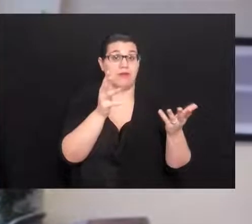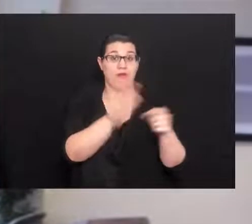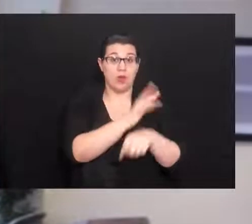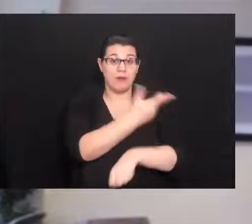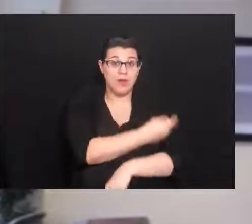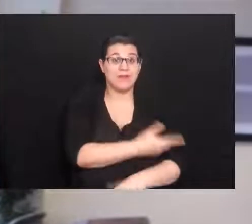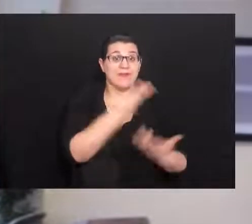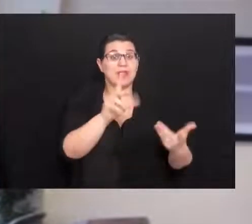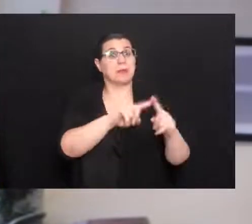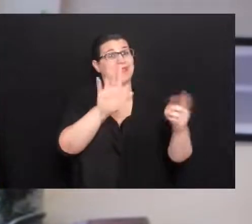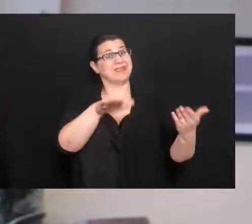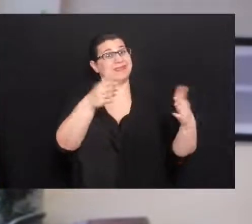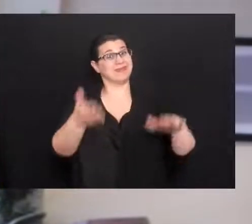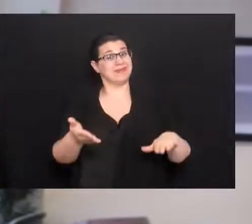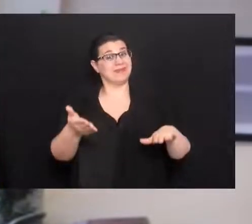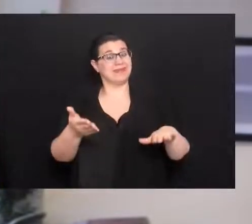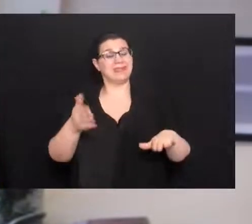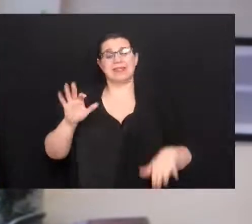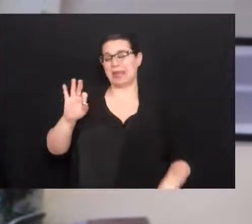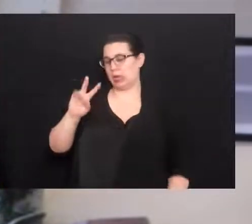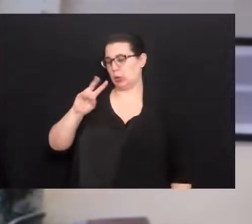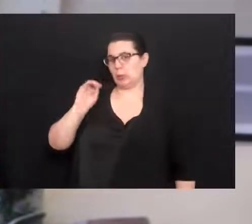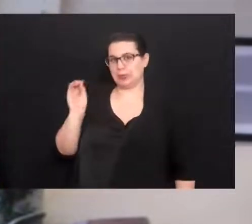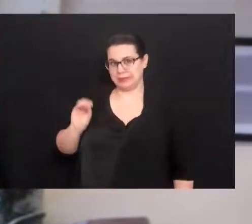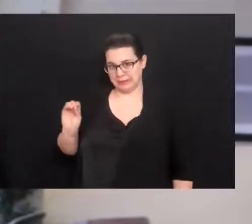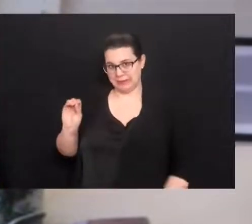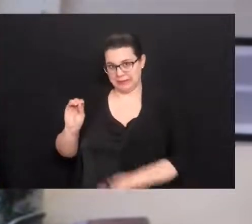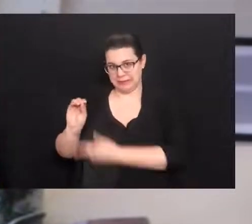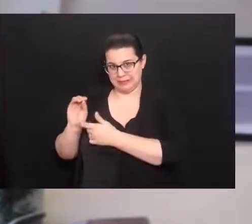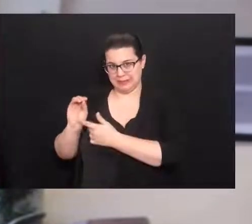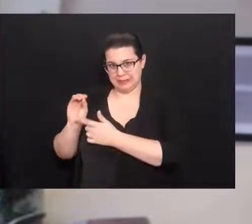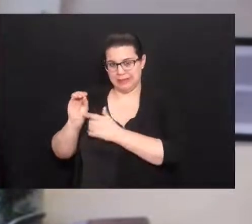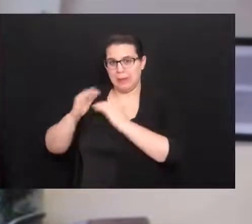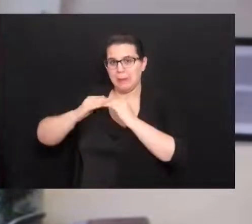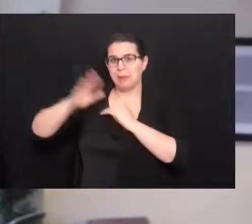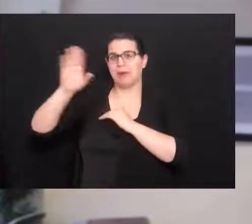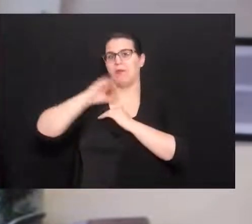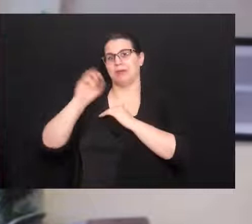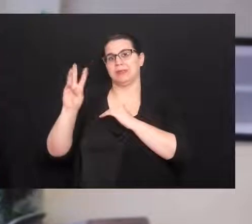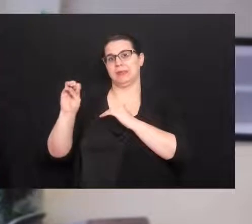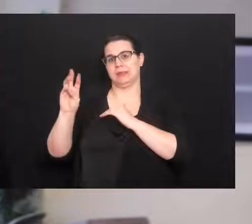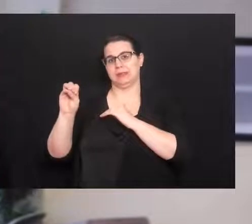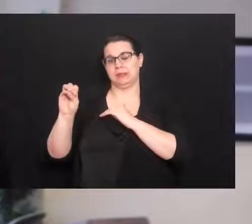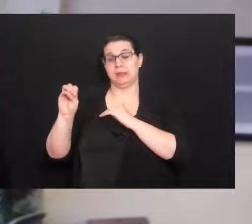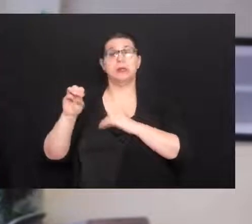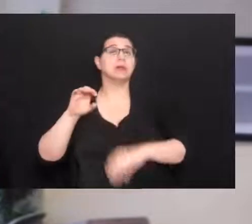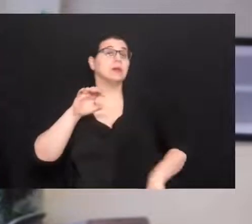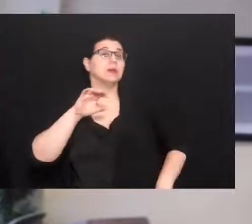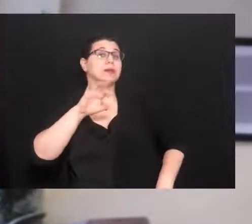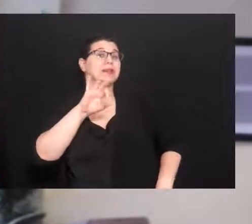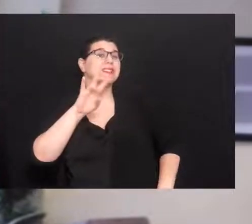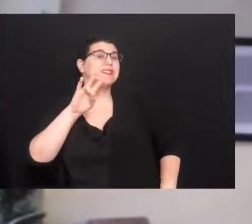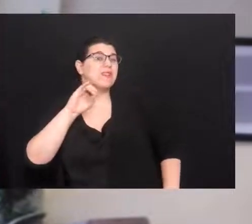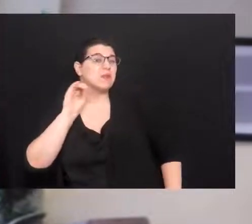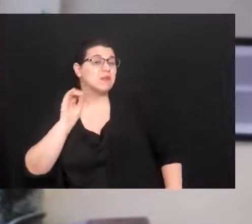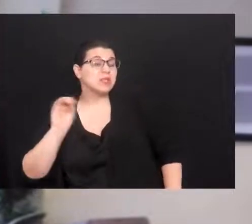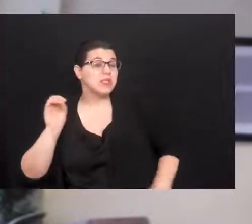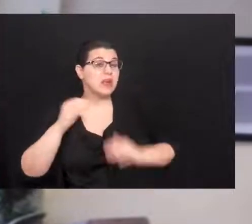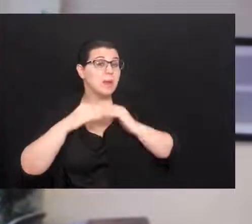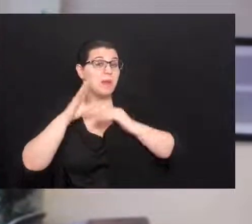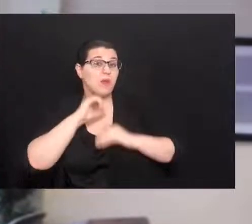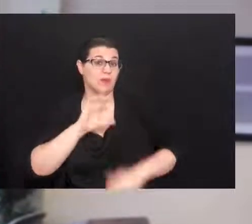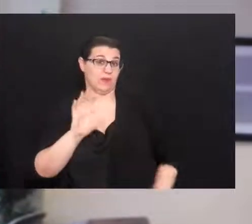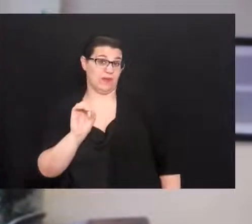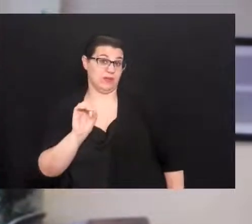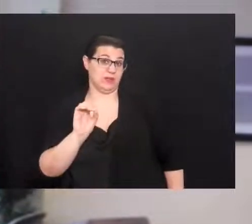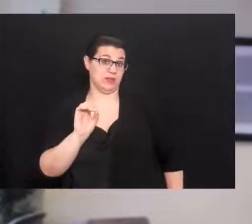vaccinated. 92% of those people are over 60 years old, and 97% of those people are over 50 years